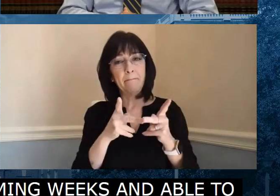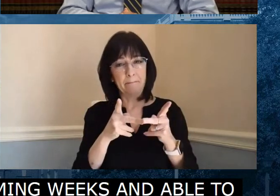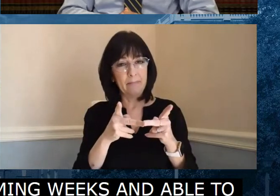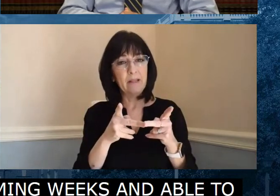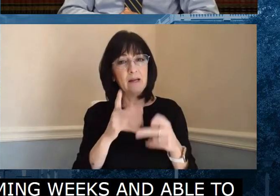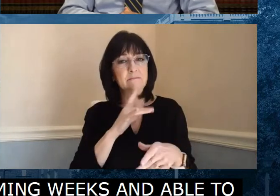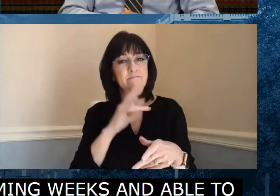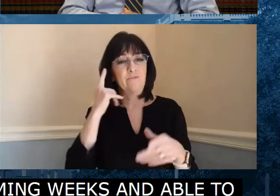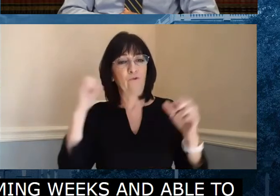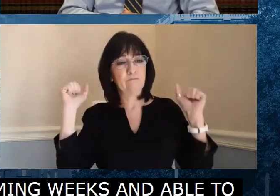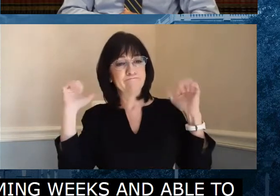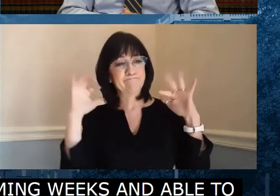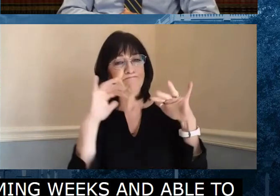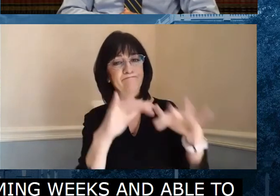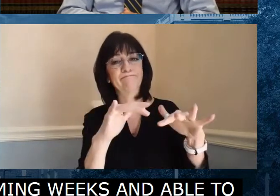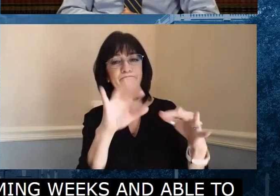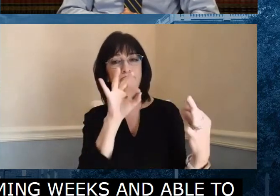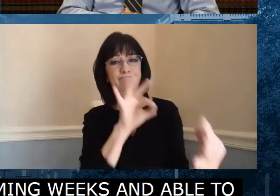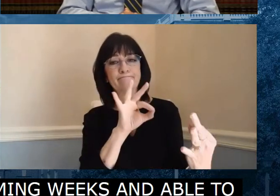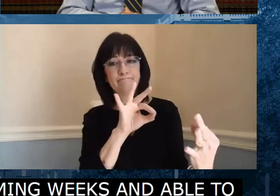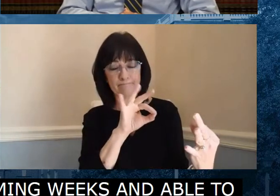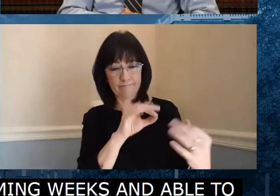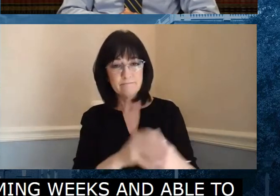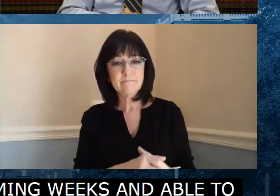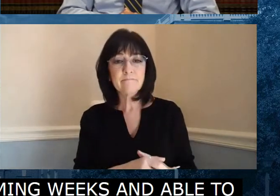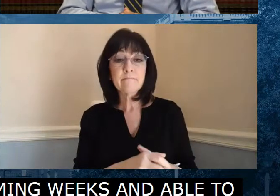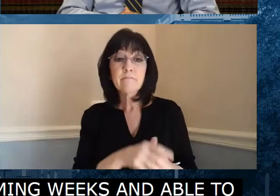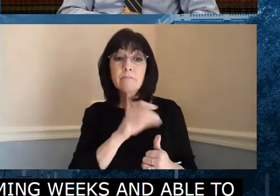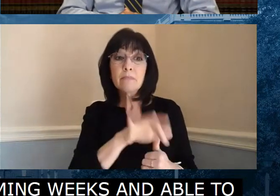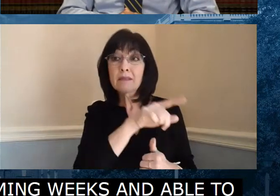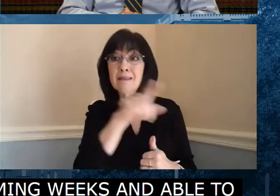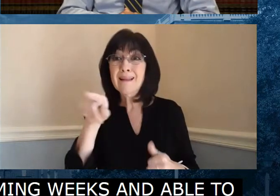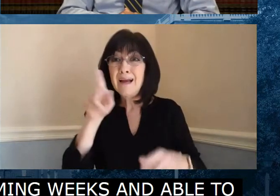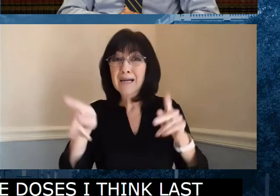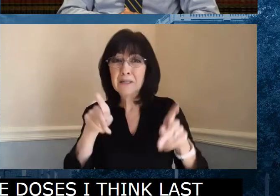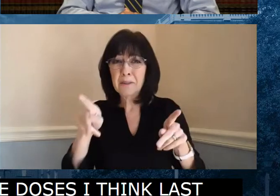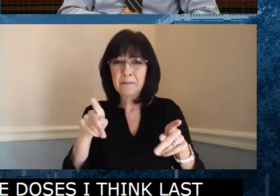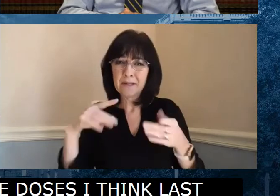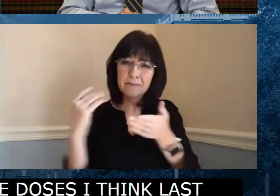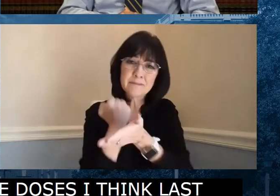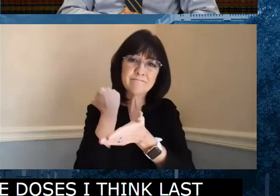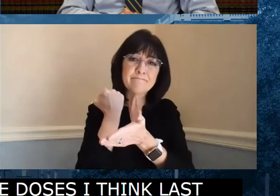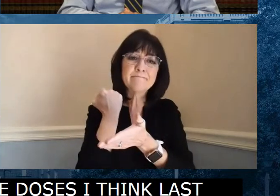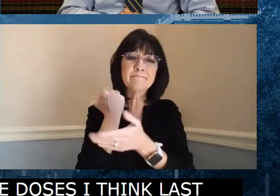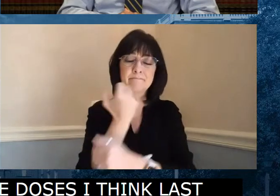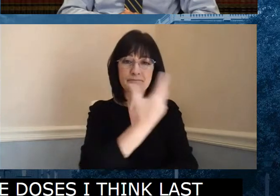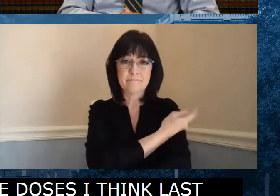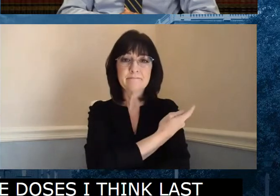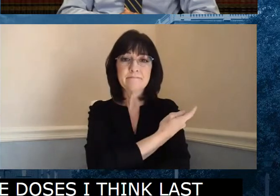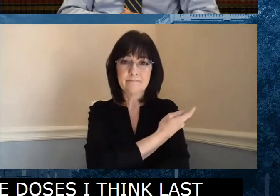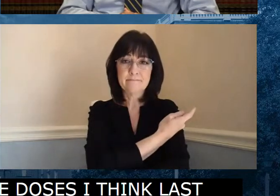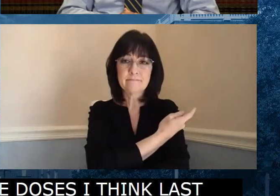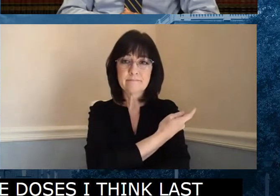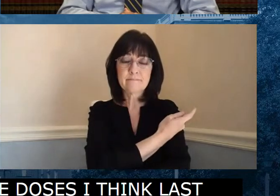weekend were second doses, so enabling all those folks to get fully vaccinated. A number of the